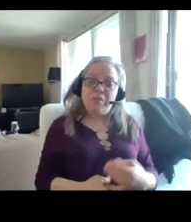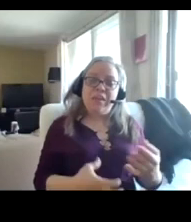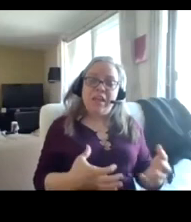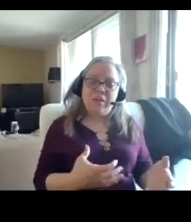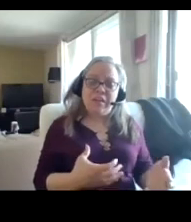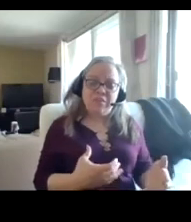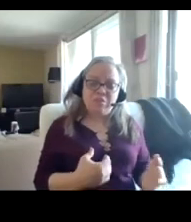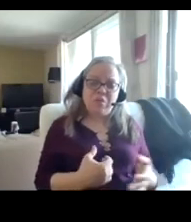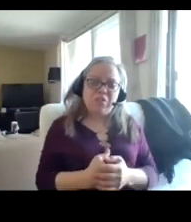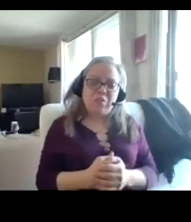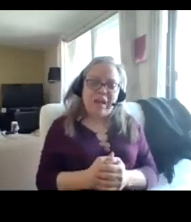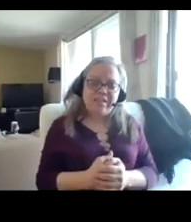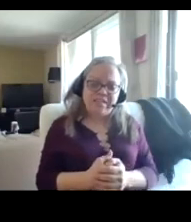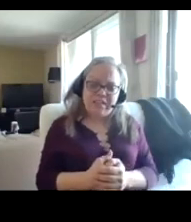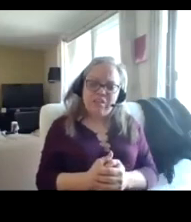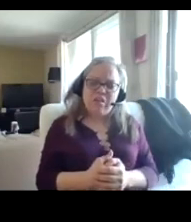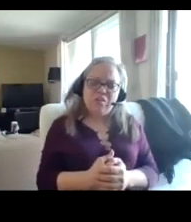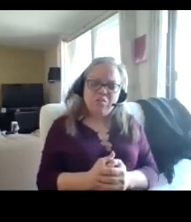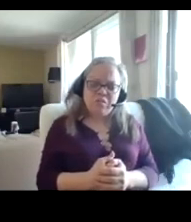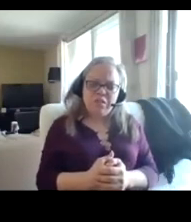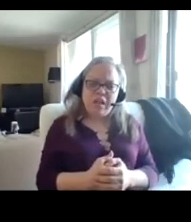So caregivers are also accessing